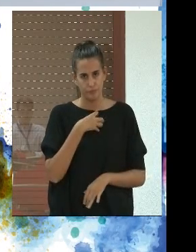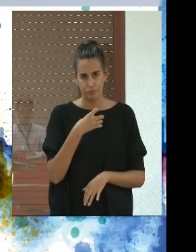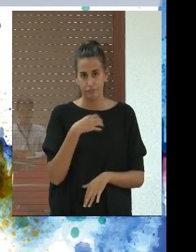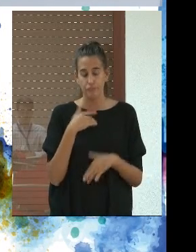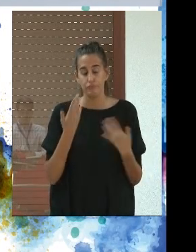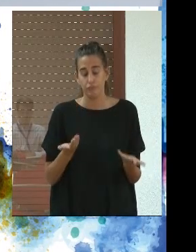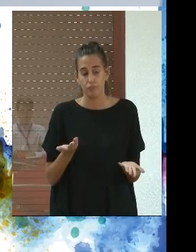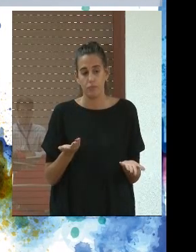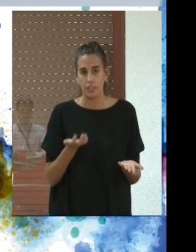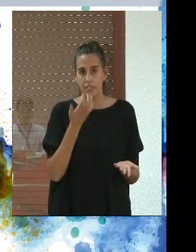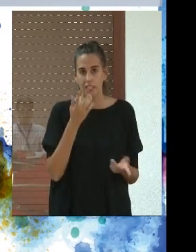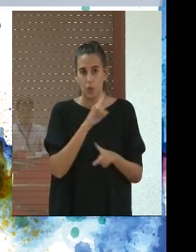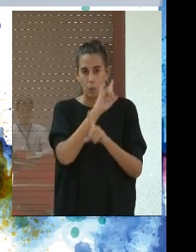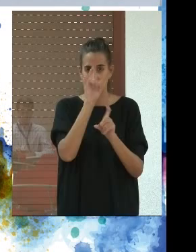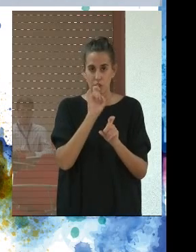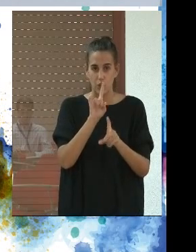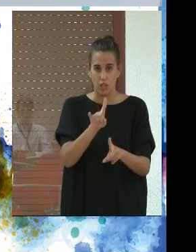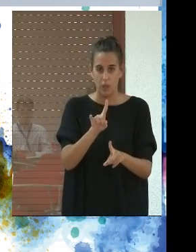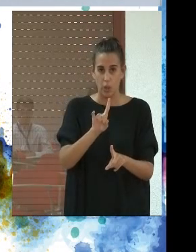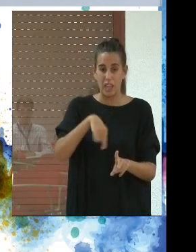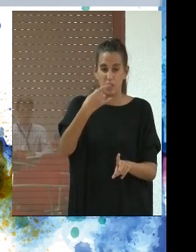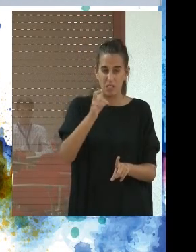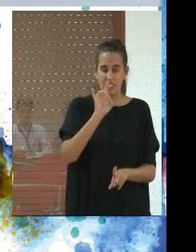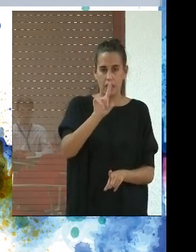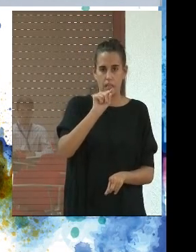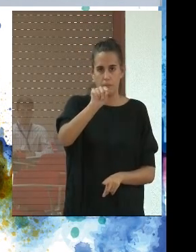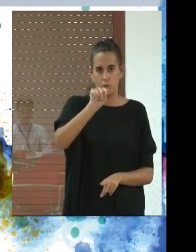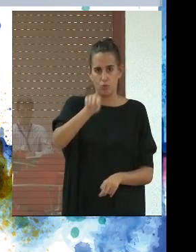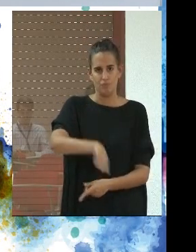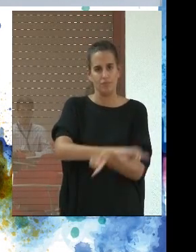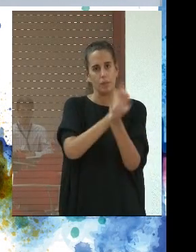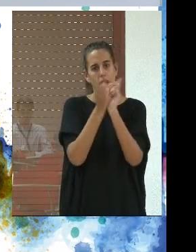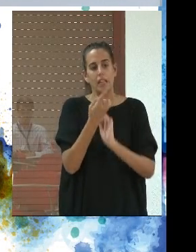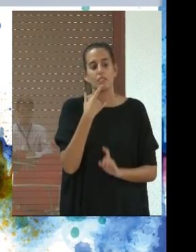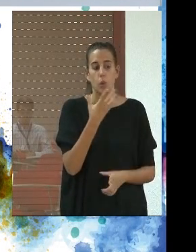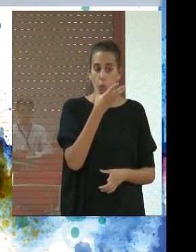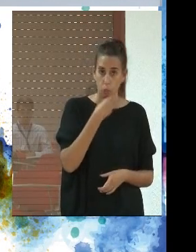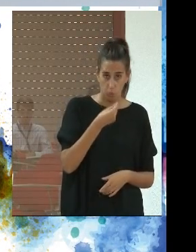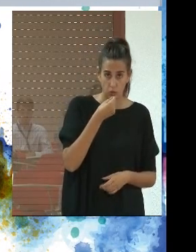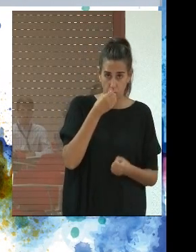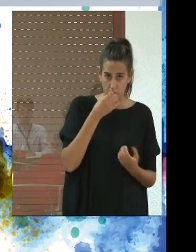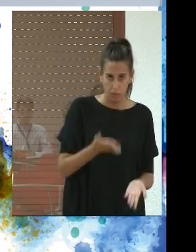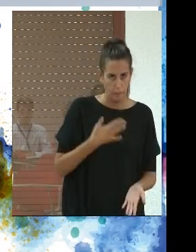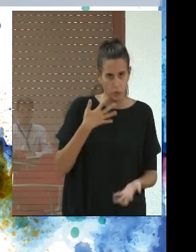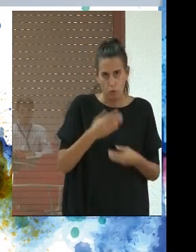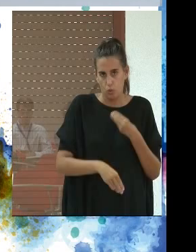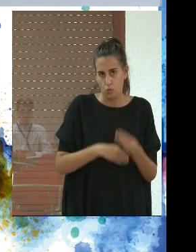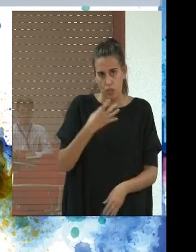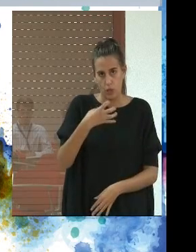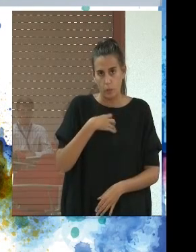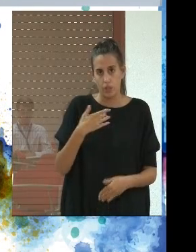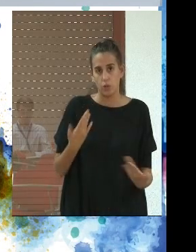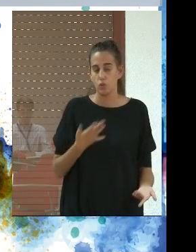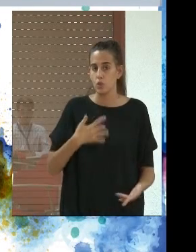the screen blinking, the problem of visual fatigue appears, and therefore they cannot